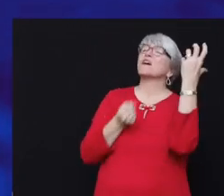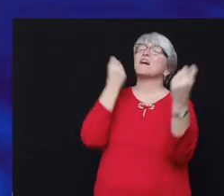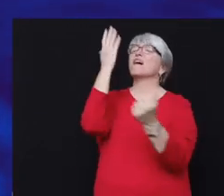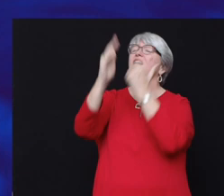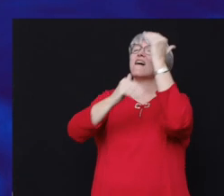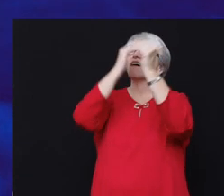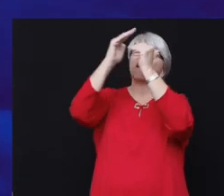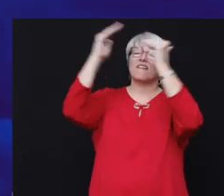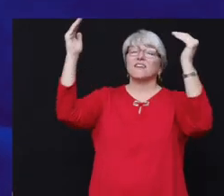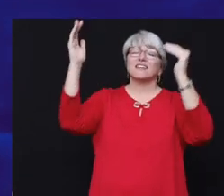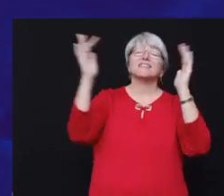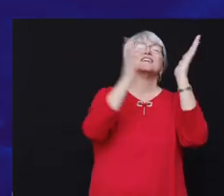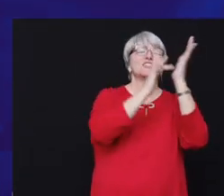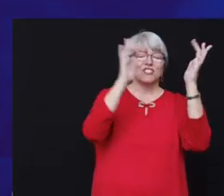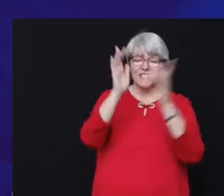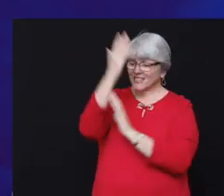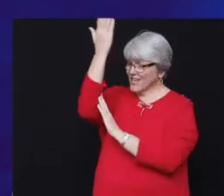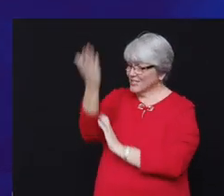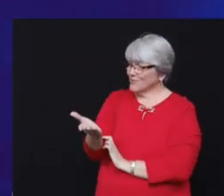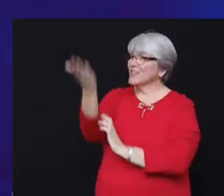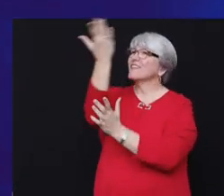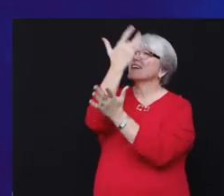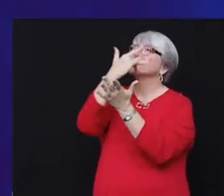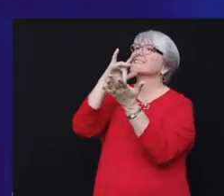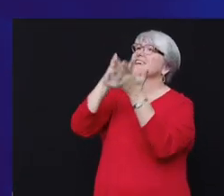the heavens,